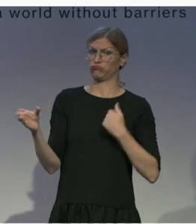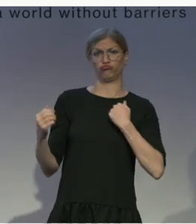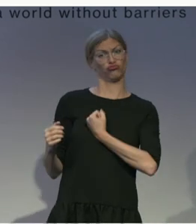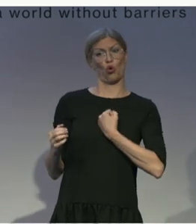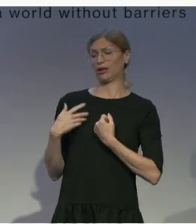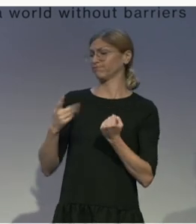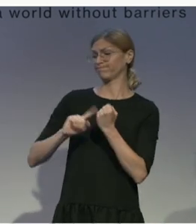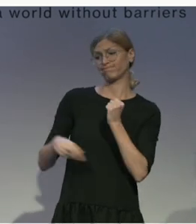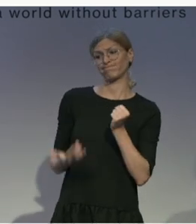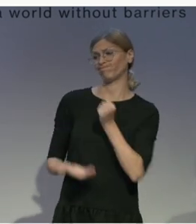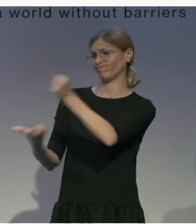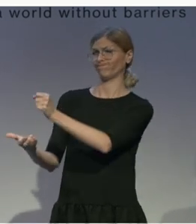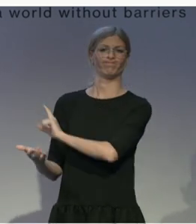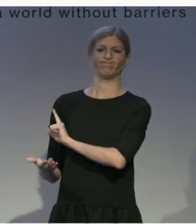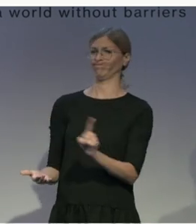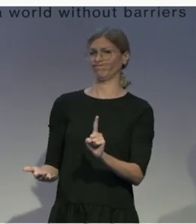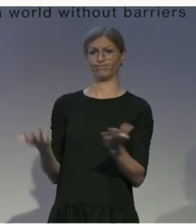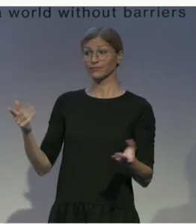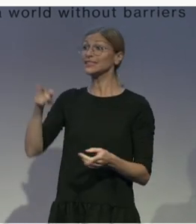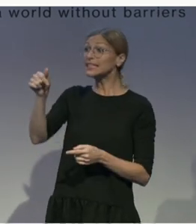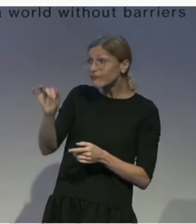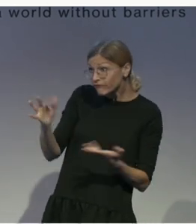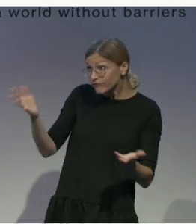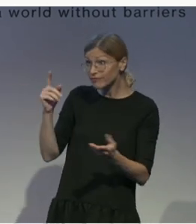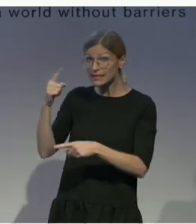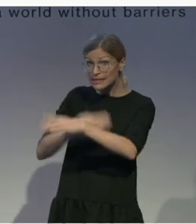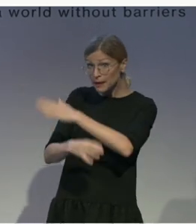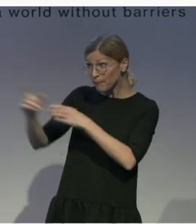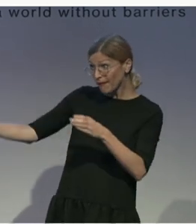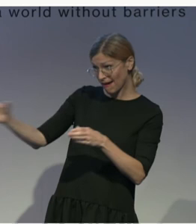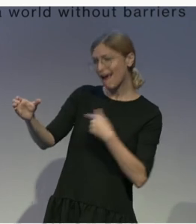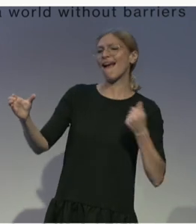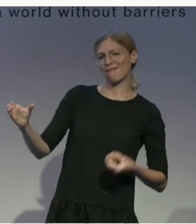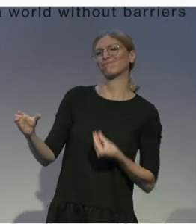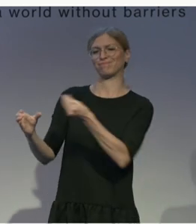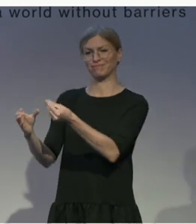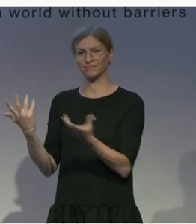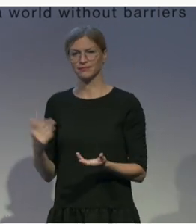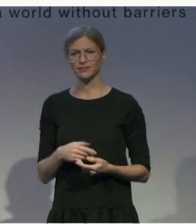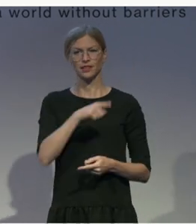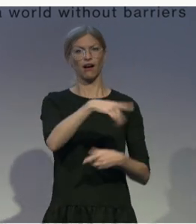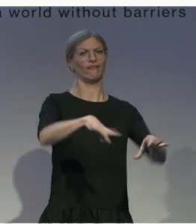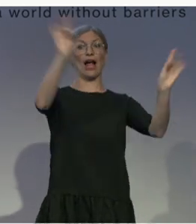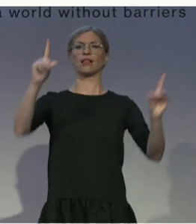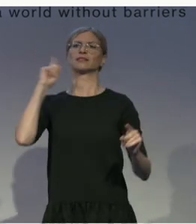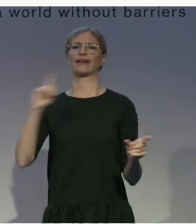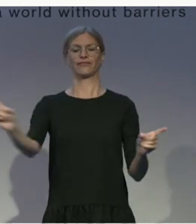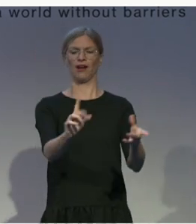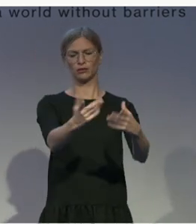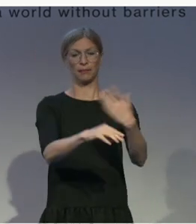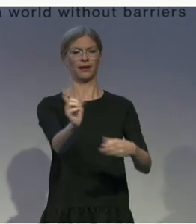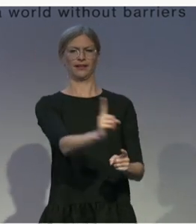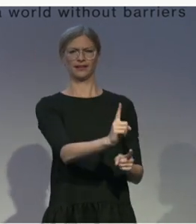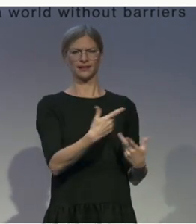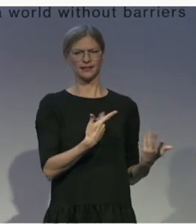unless the people you hire are disabled. Next day, they found the disabled. You have to create the so-called incentive.